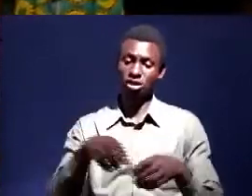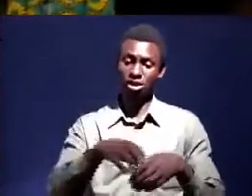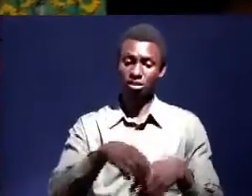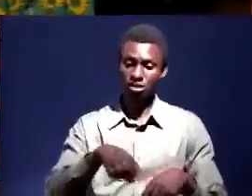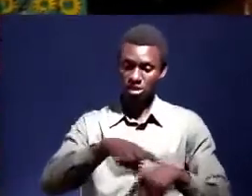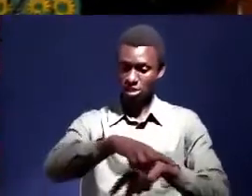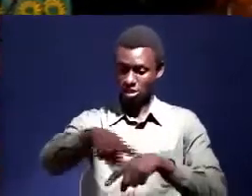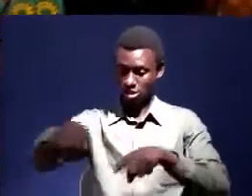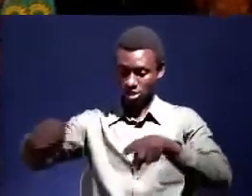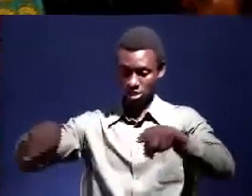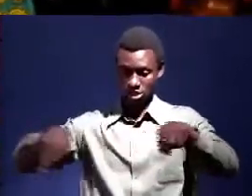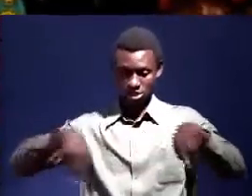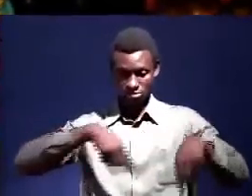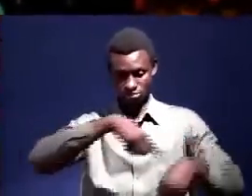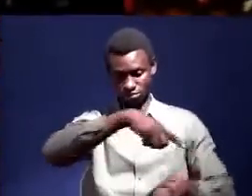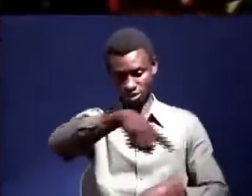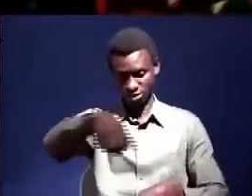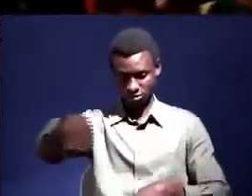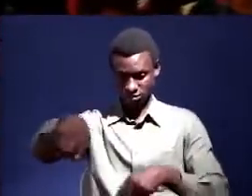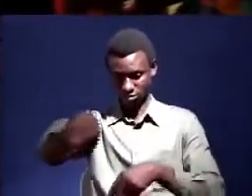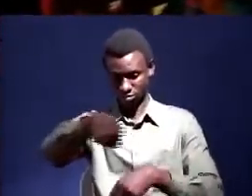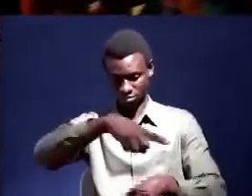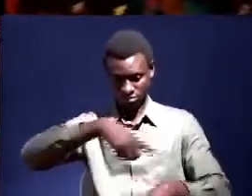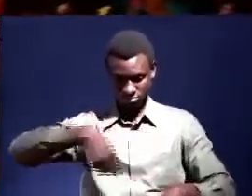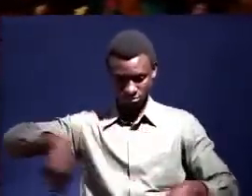And Philip raised his hand.